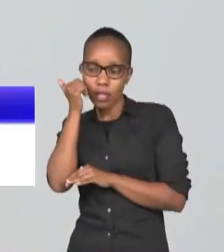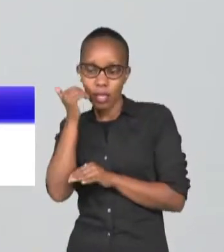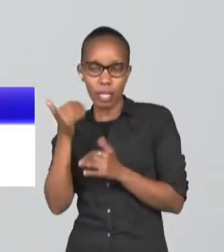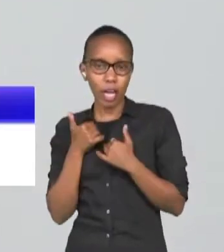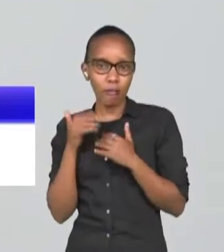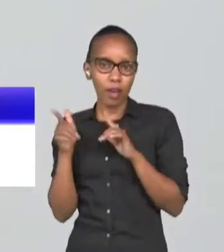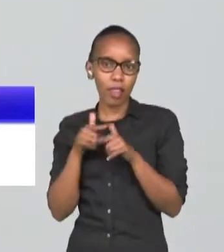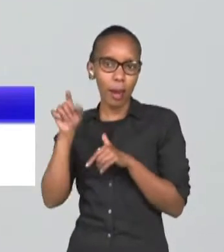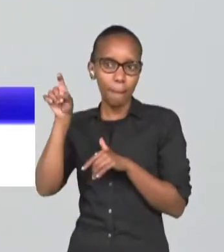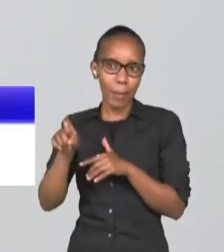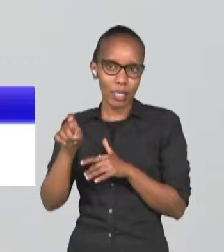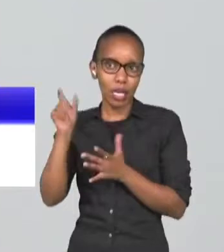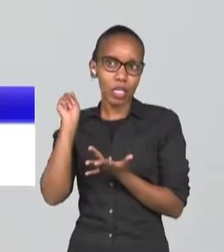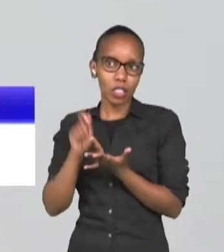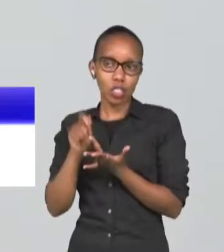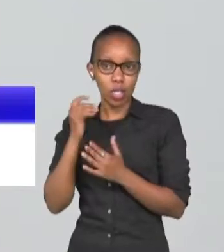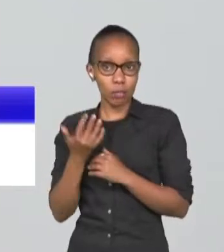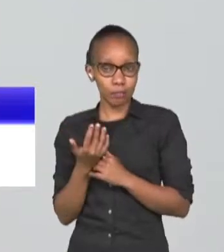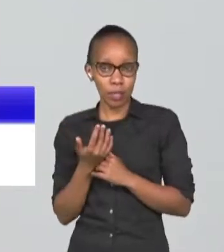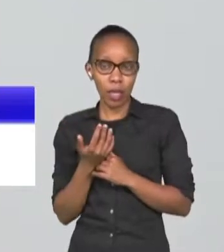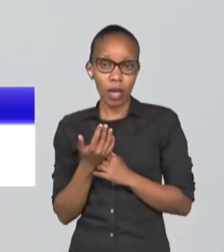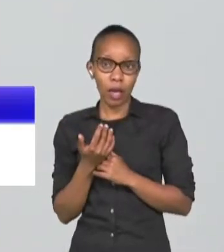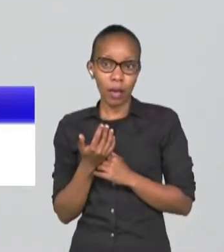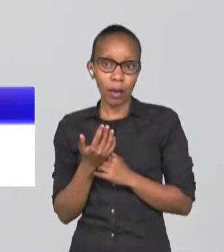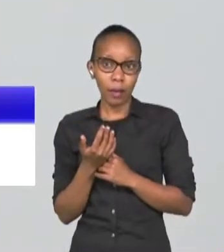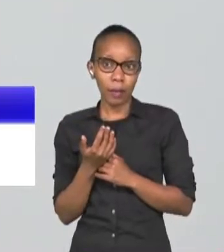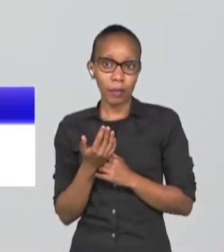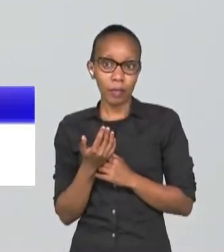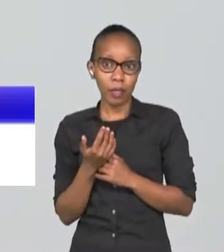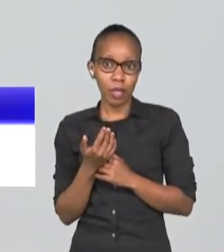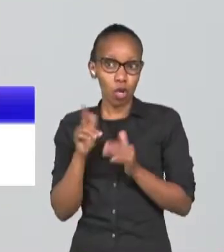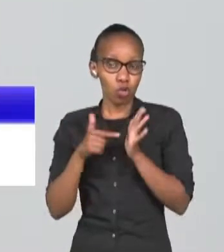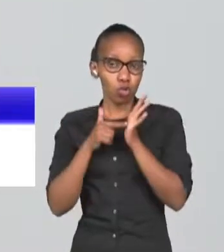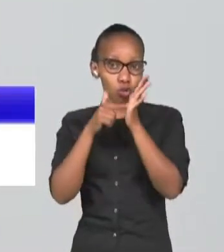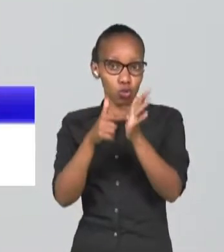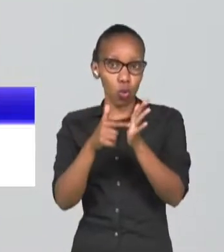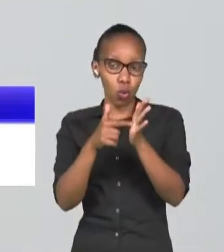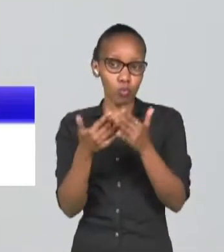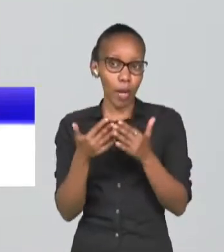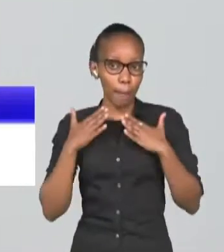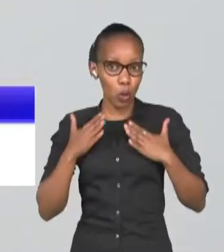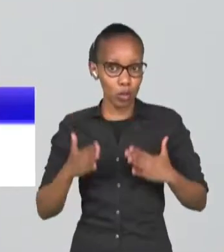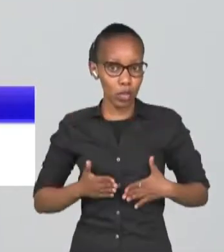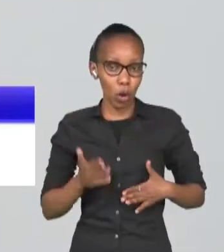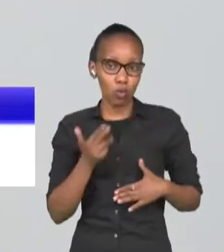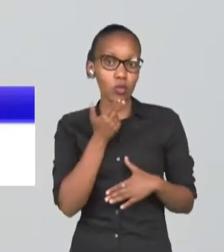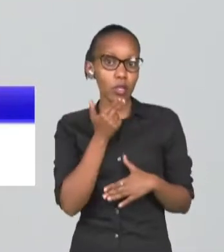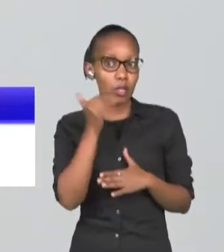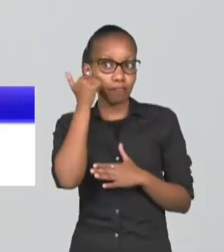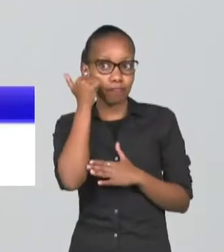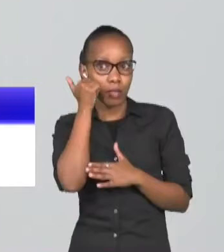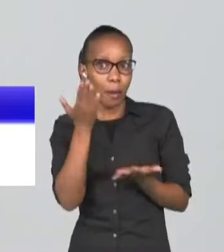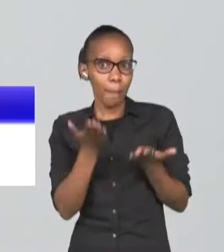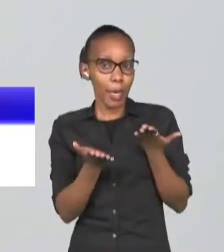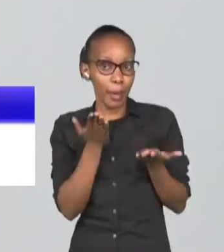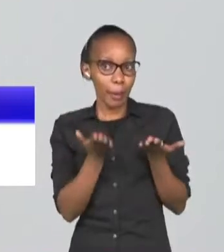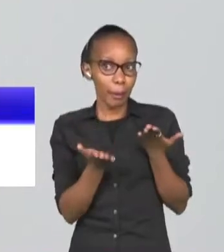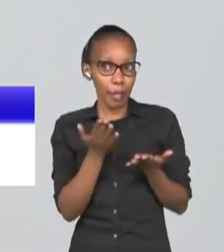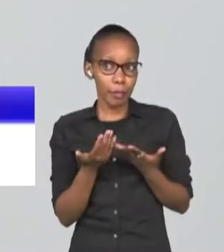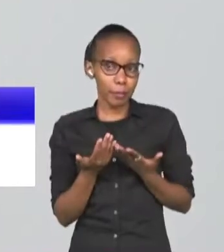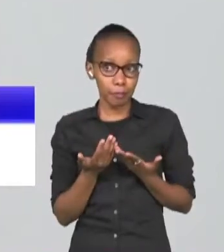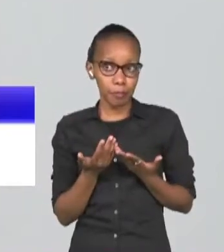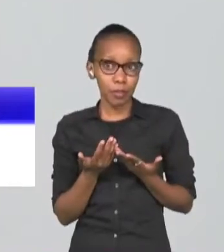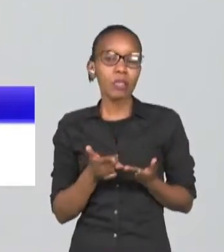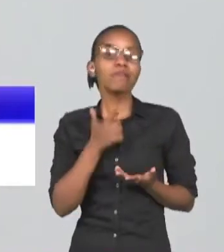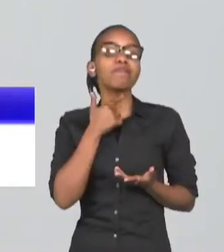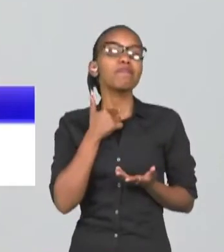for the checks. Now, the signs for now overt diabetes is that you can have increased thirst, you